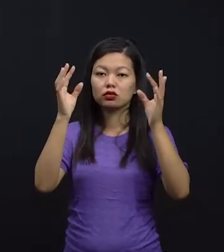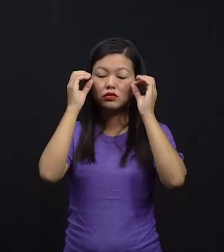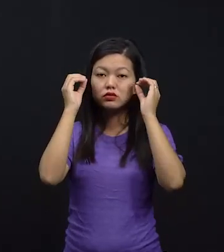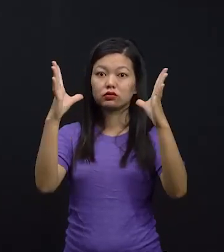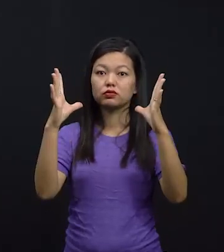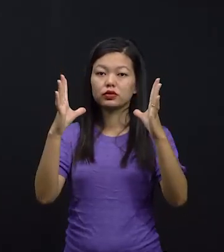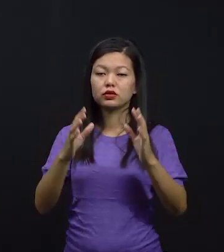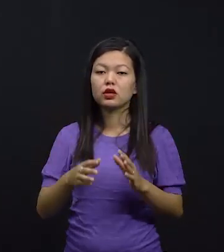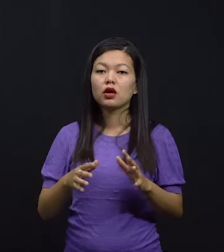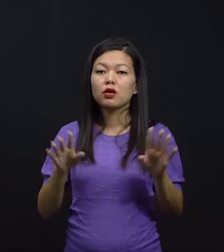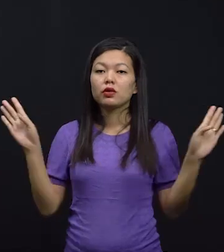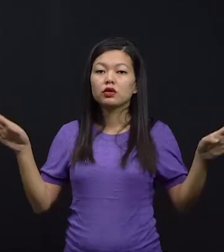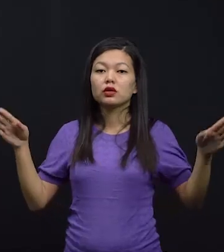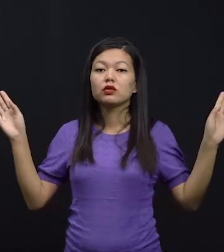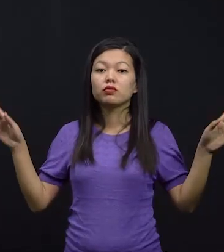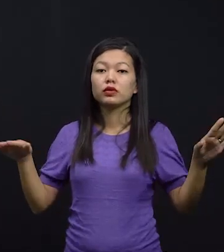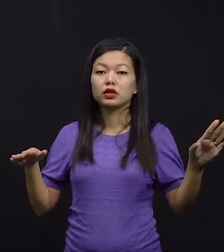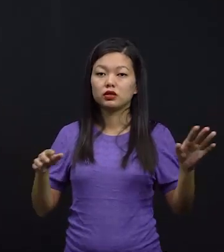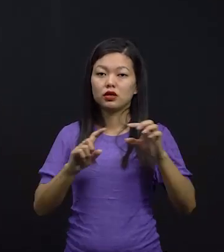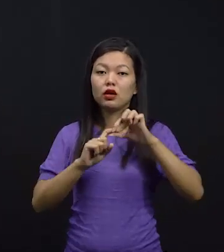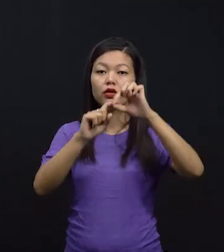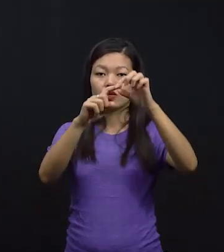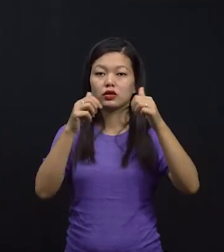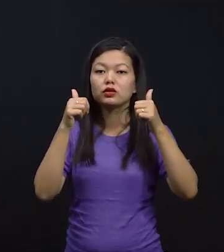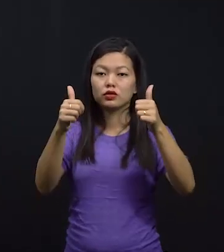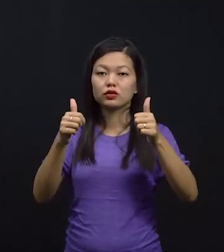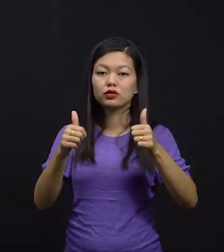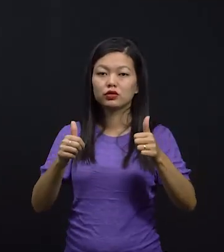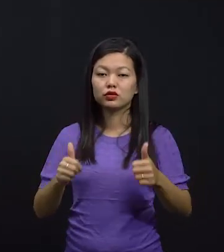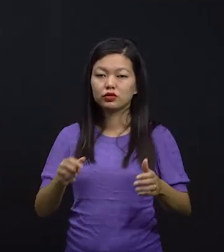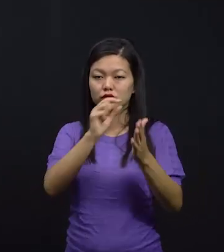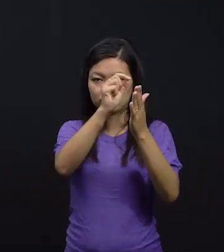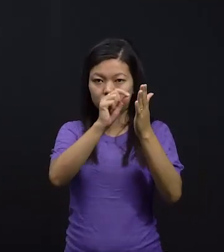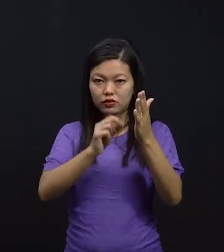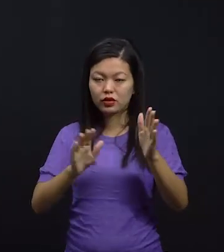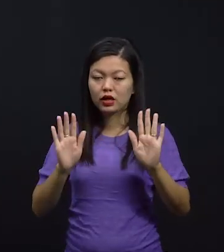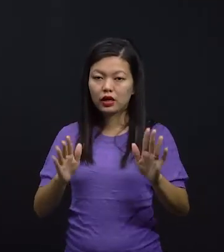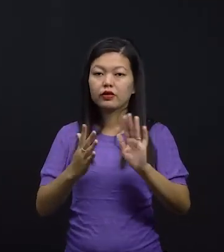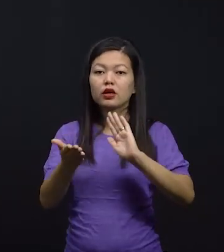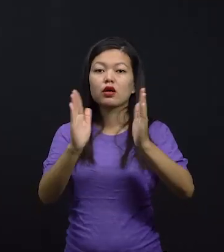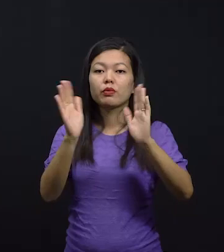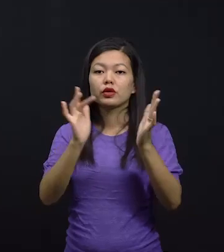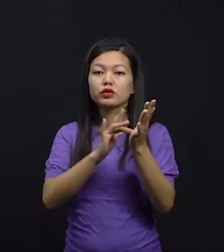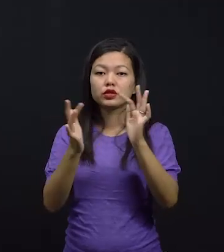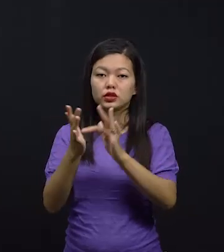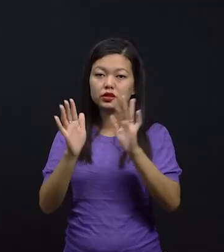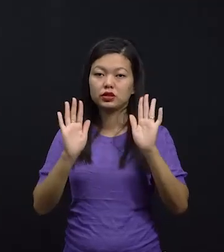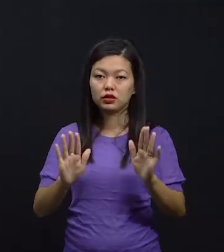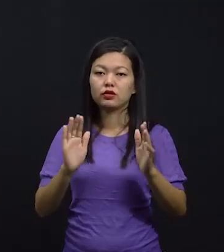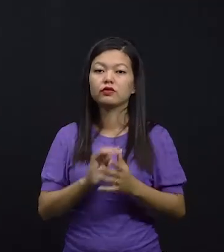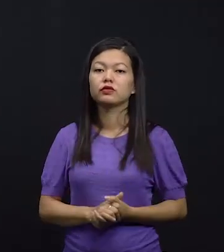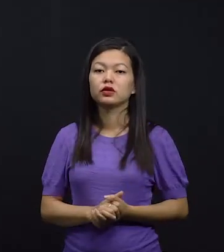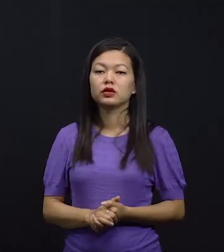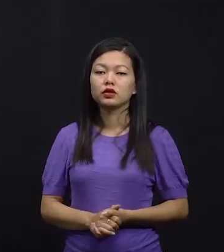theme is the beauty of nature that you see around us. So I'm sure this will make a meaningful understanding for you